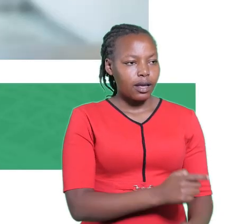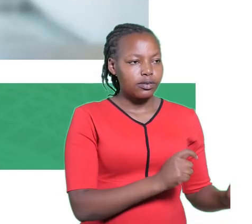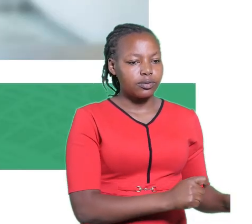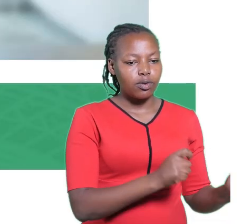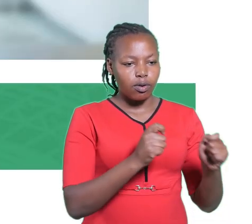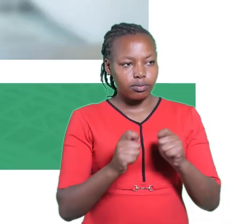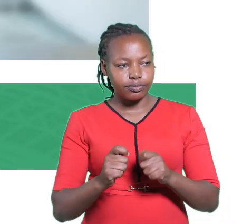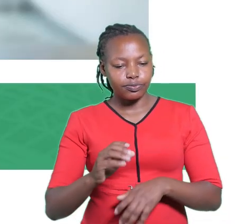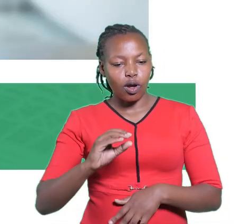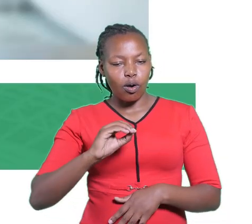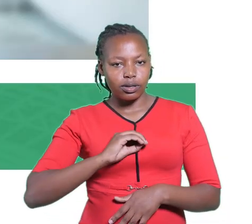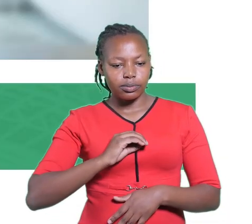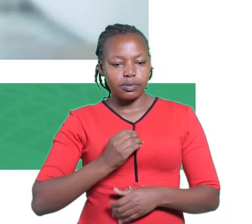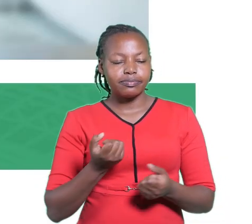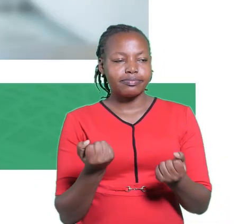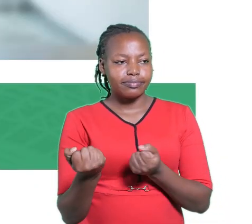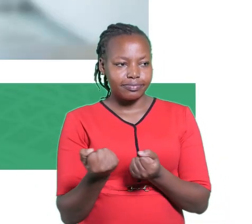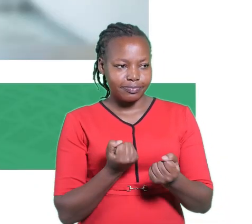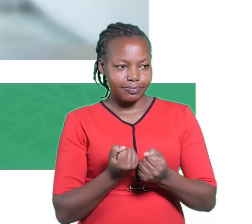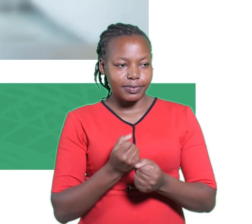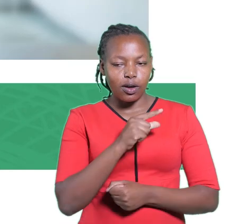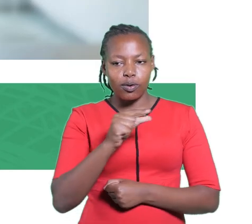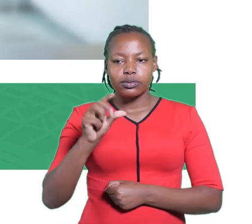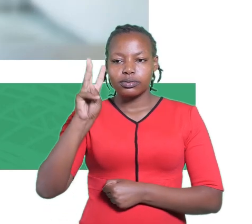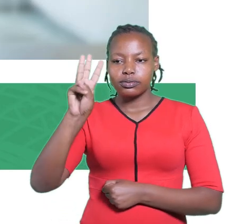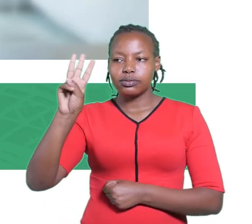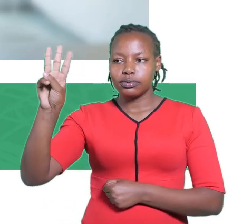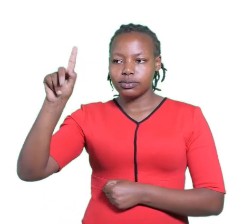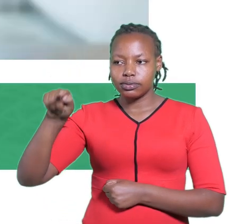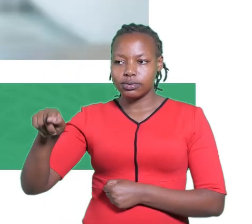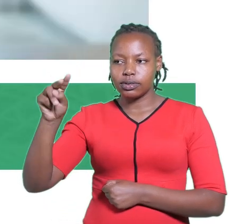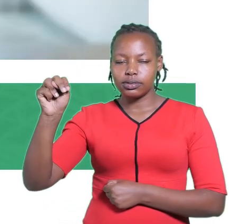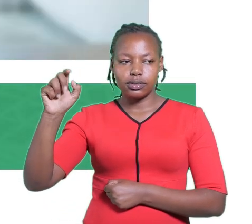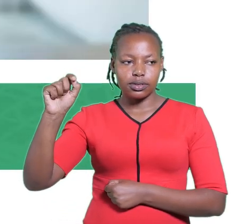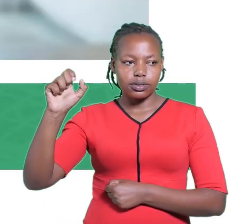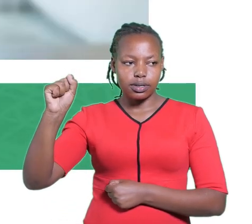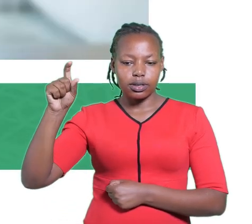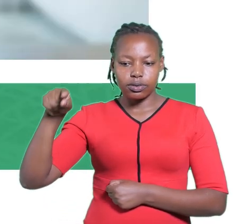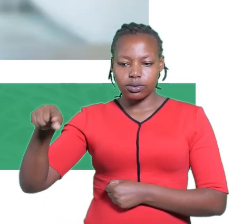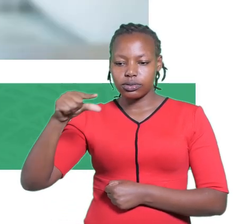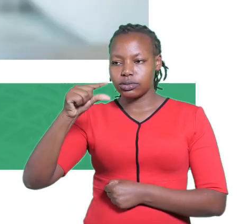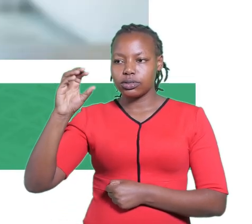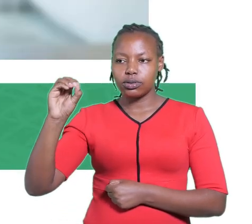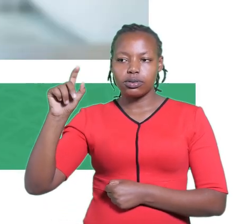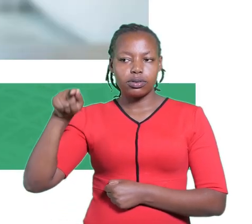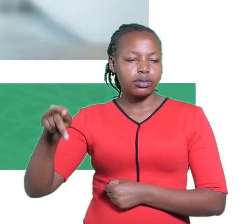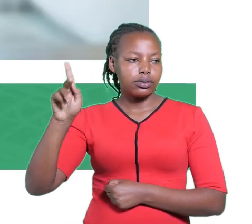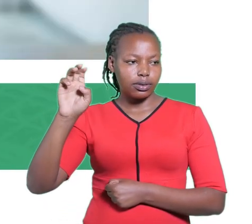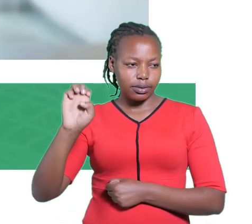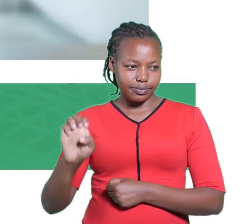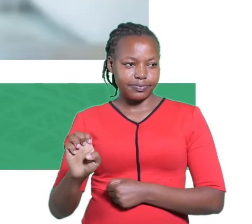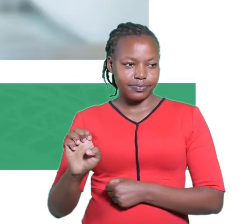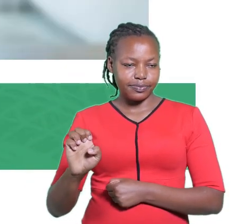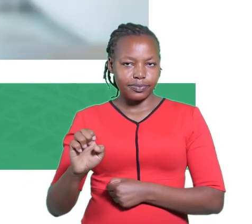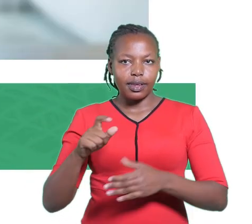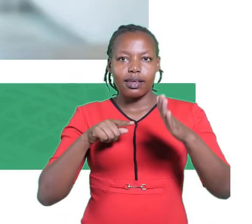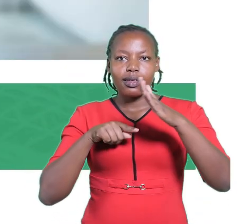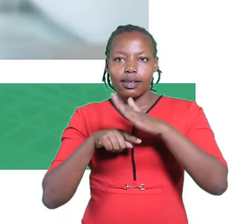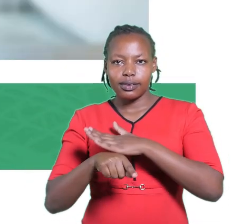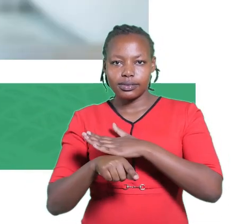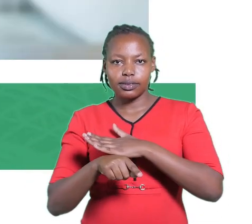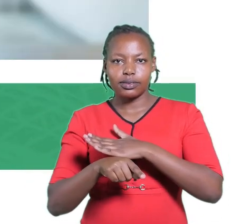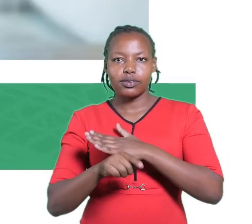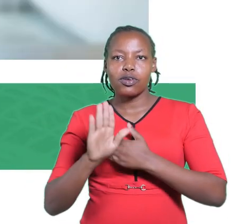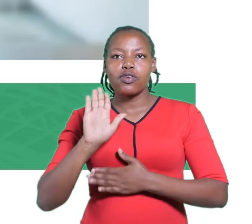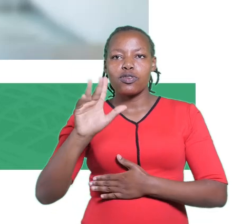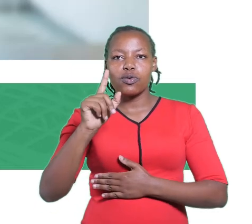owner's details and attaching the current original scanned logbook. Payment must then be made as prompted by the